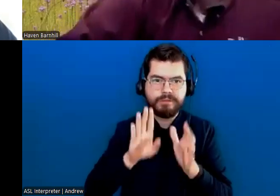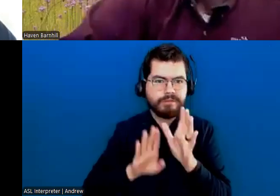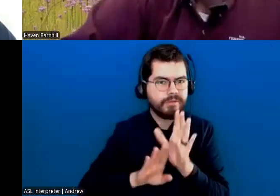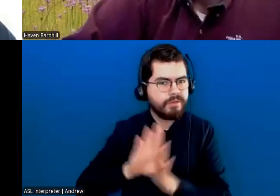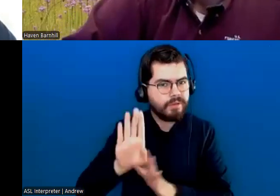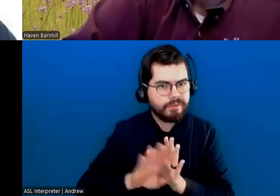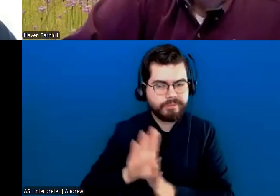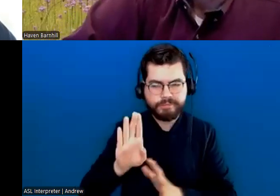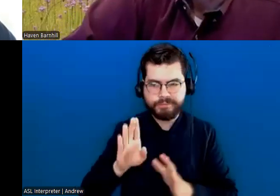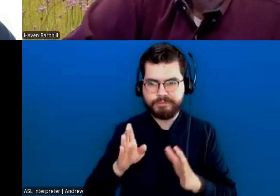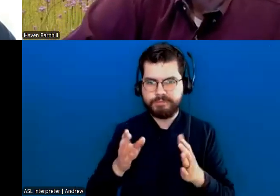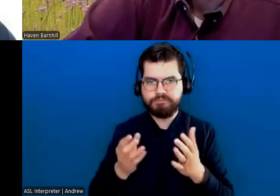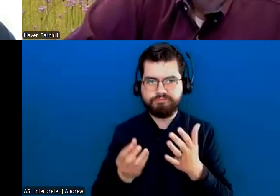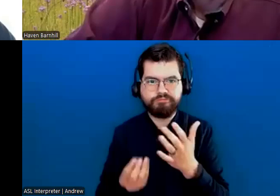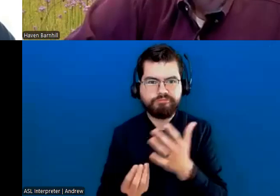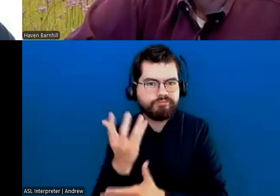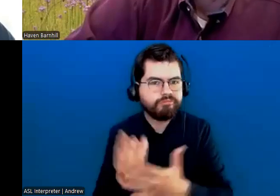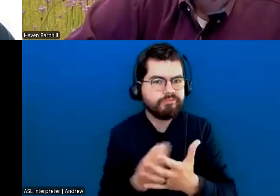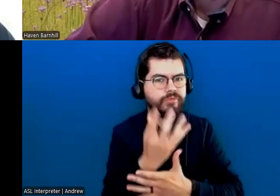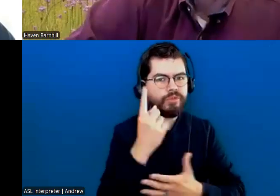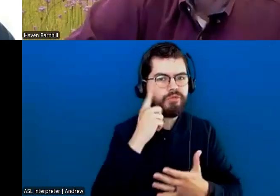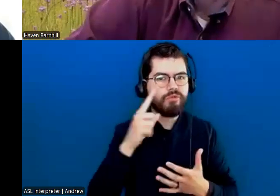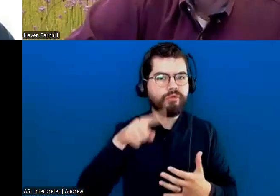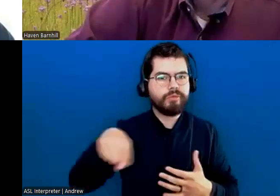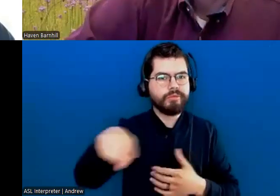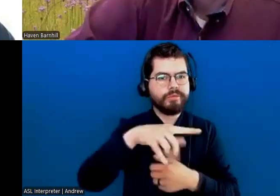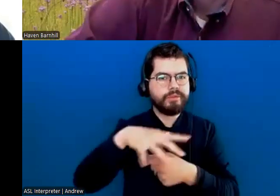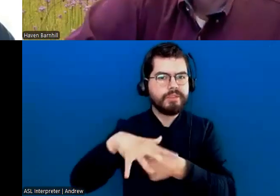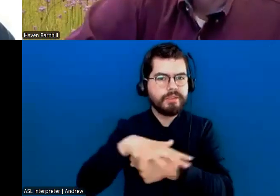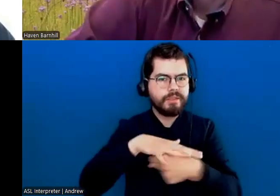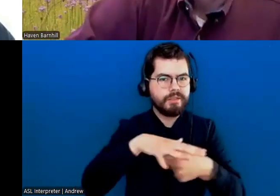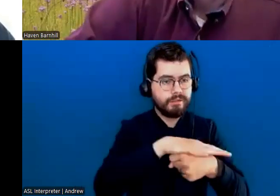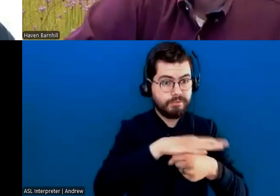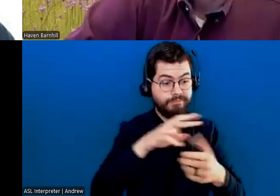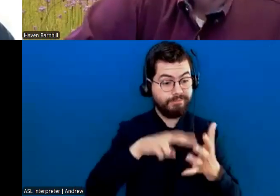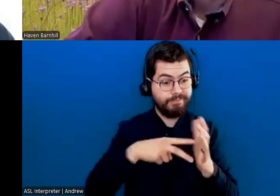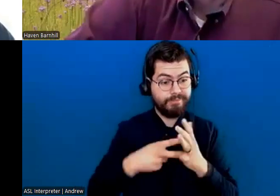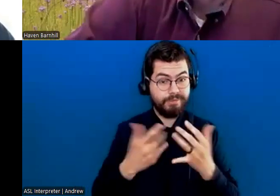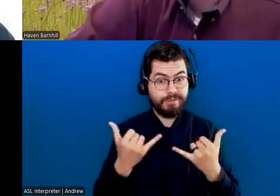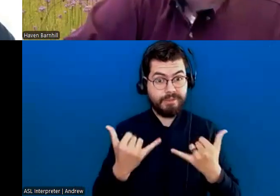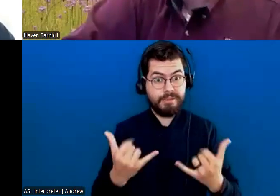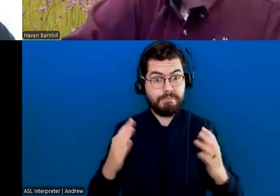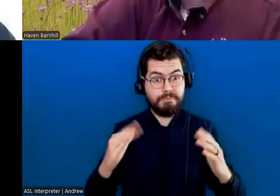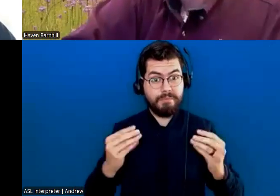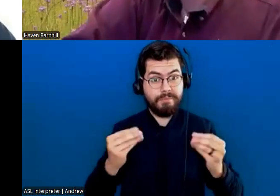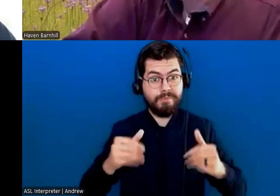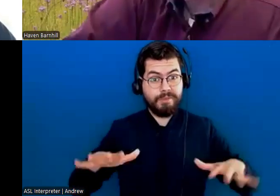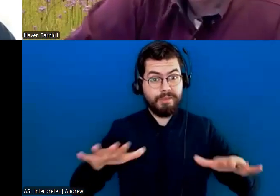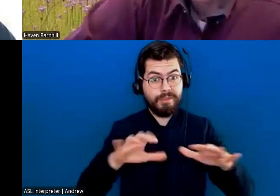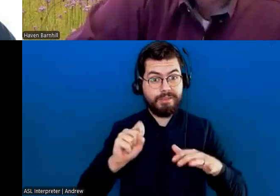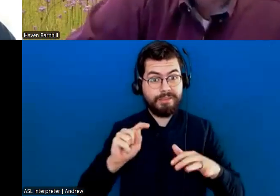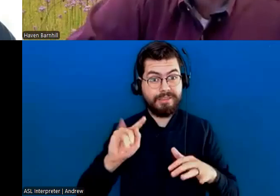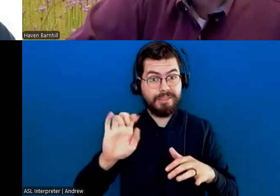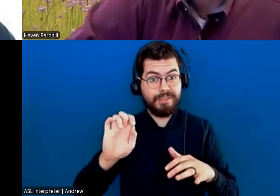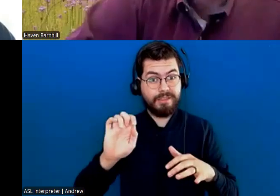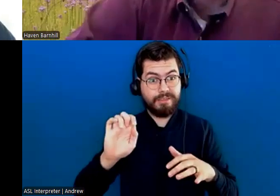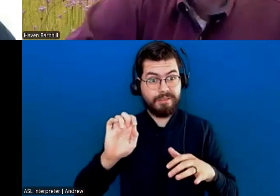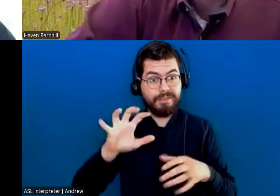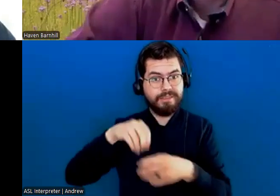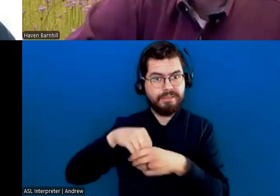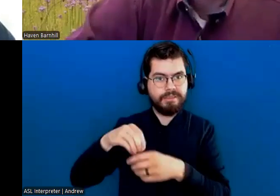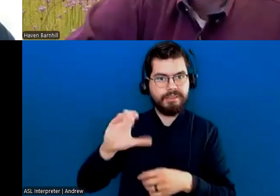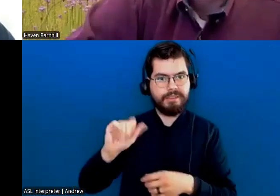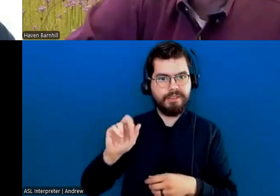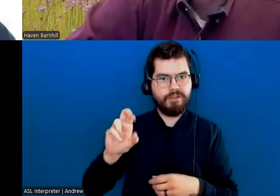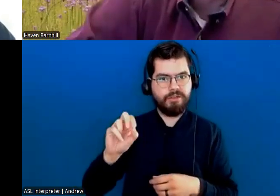sites. And so this is probably the most significant regeneration event in bottomland sites in the